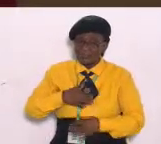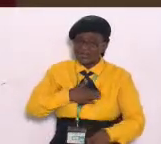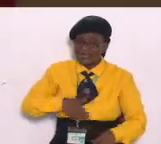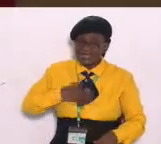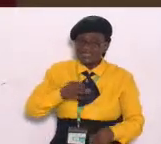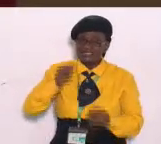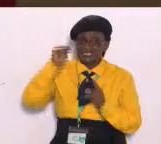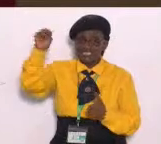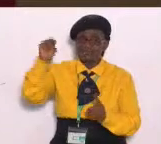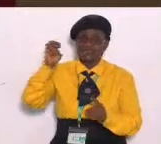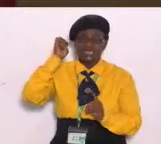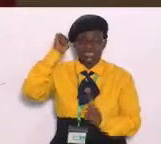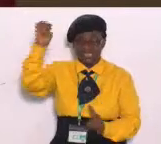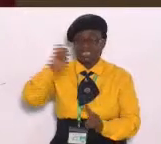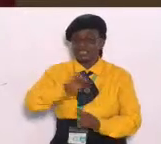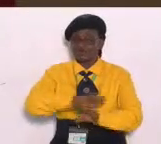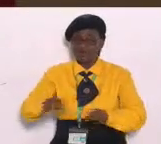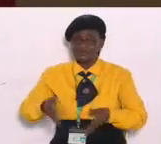he doesn't allow.